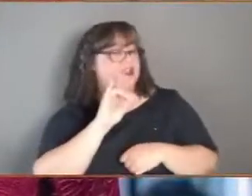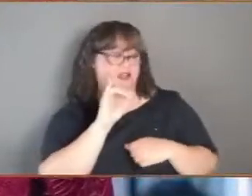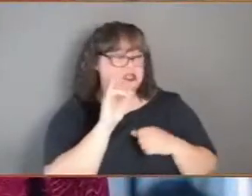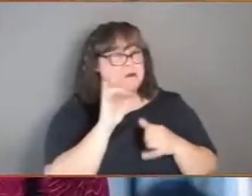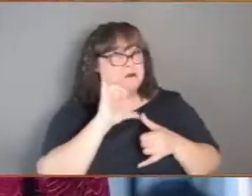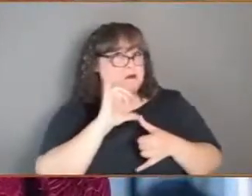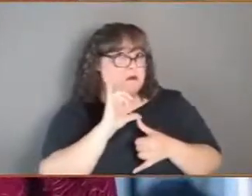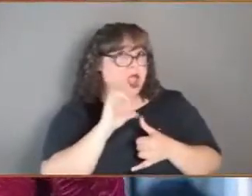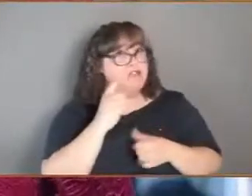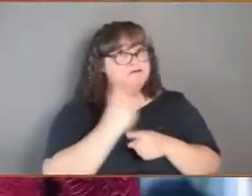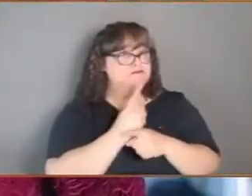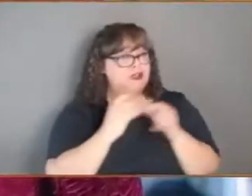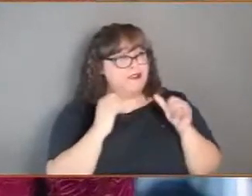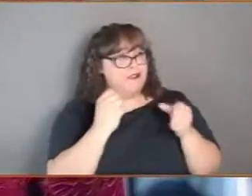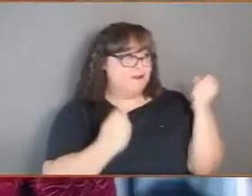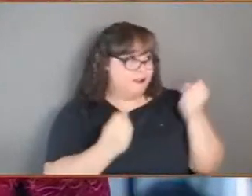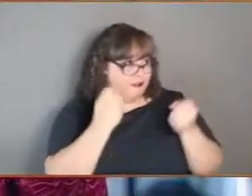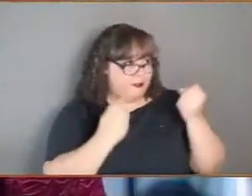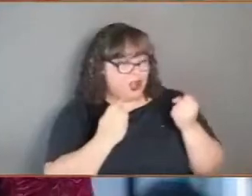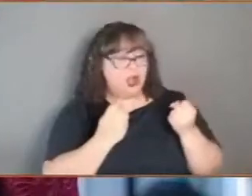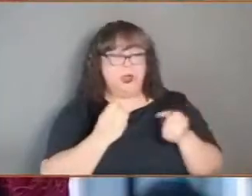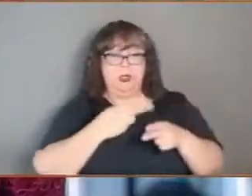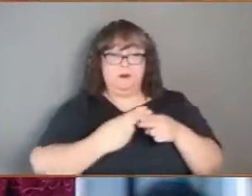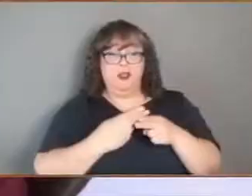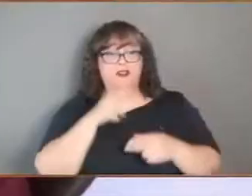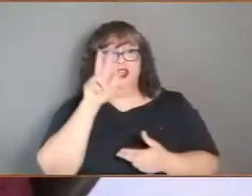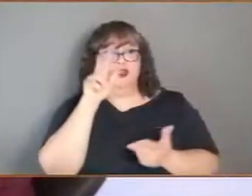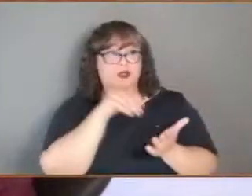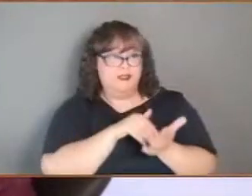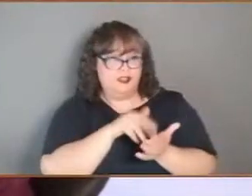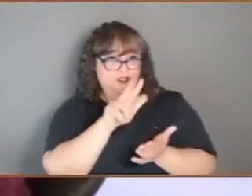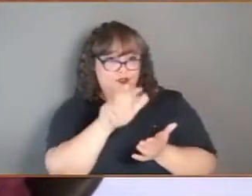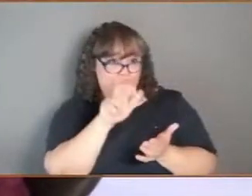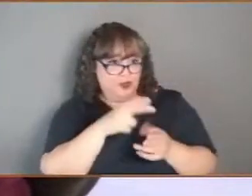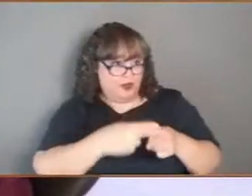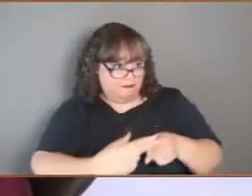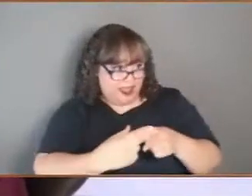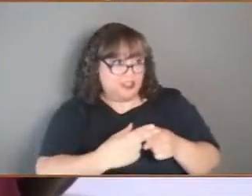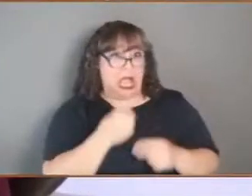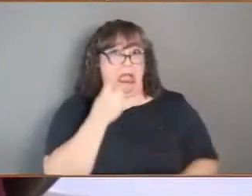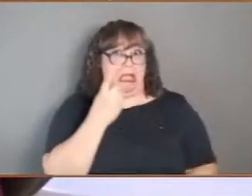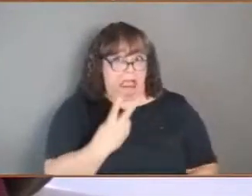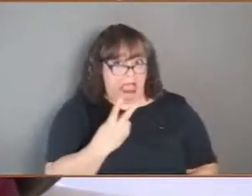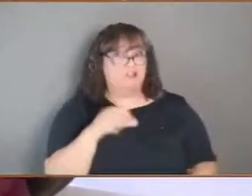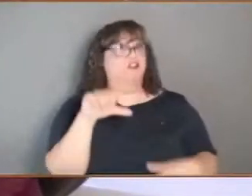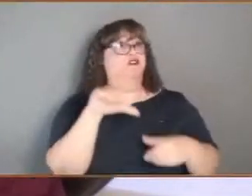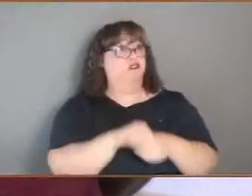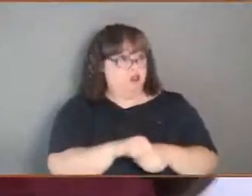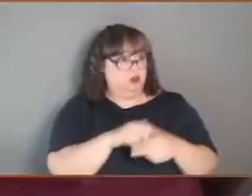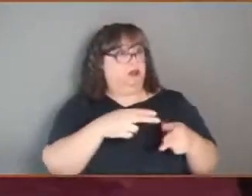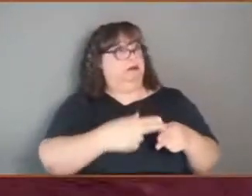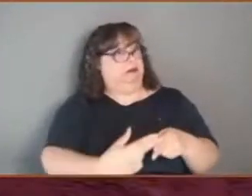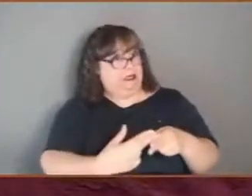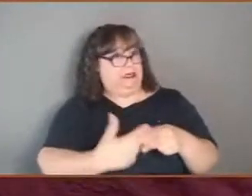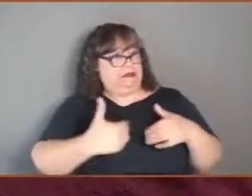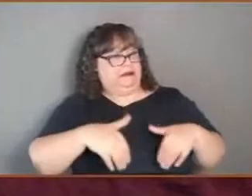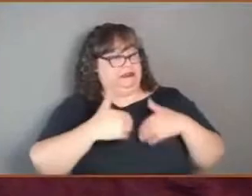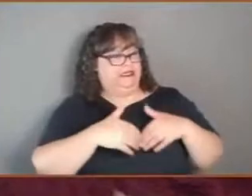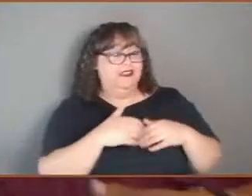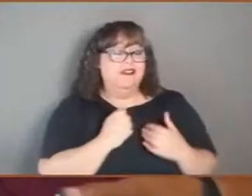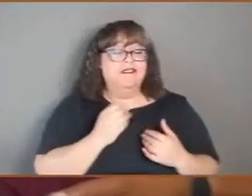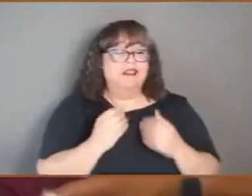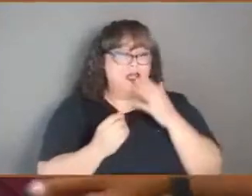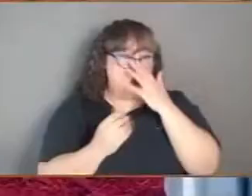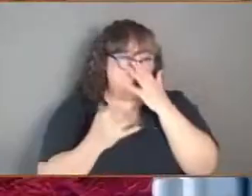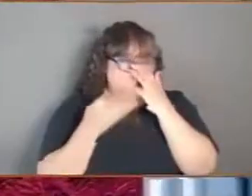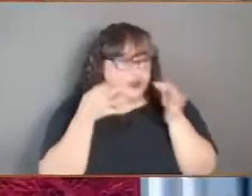weighs 3,300 pounds, and half of that is the fuel. The fuel. And so, I want to talk a little bit about the